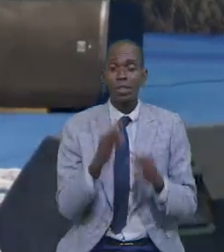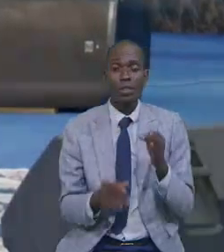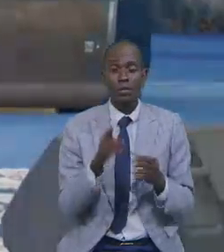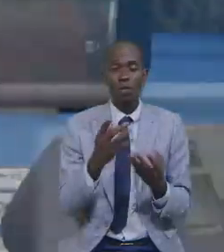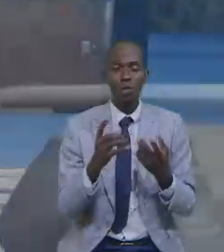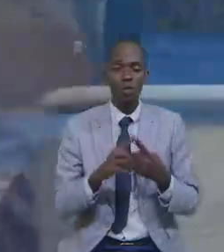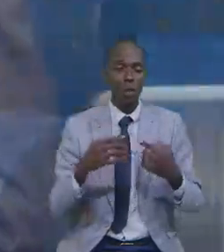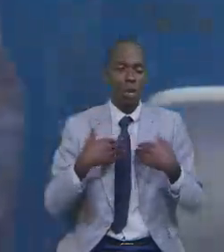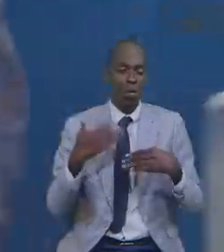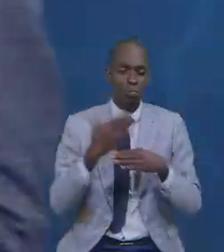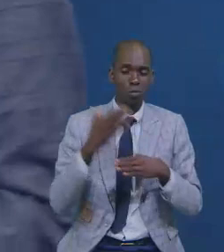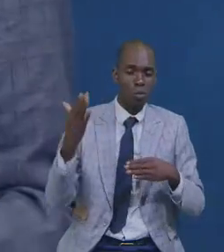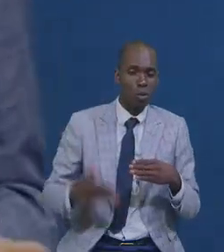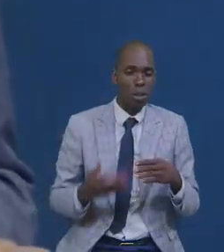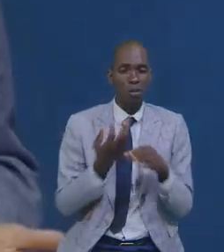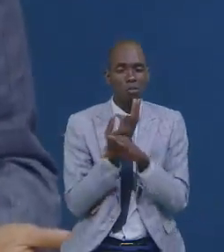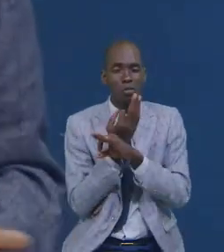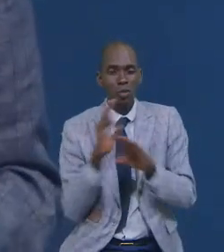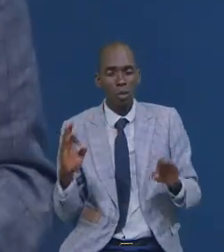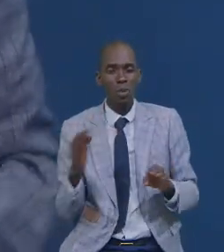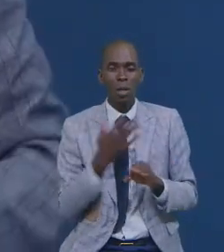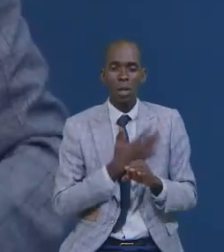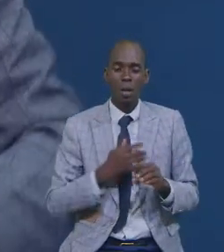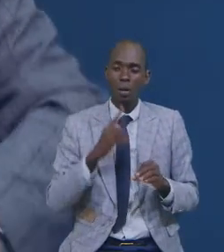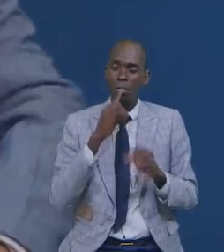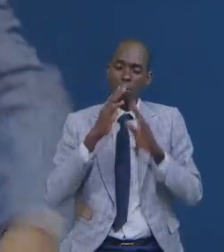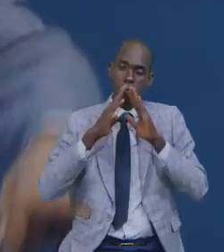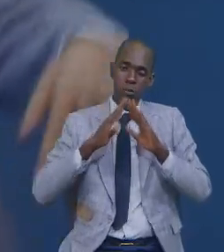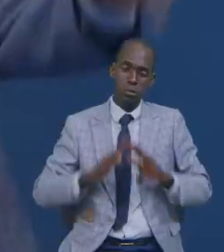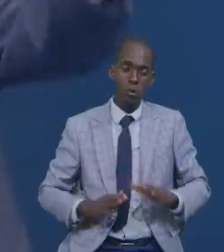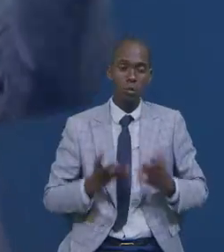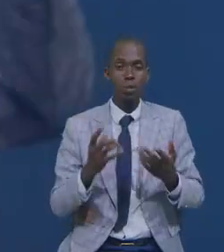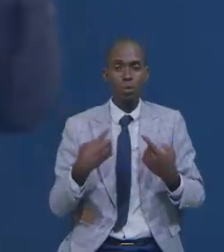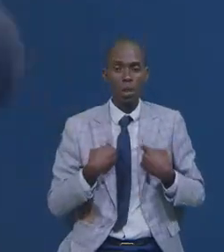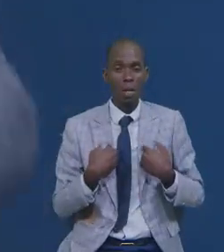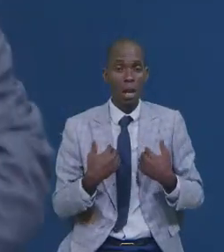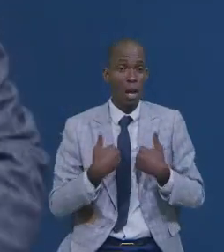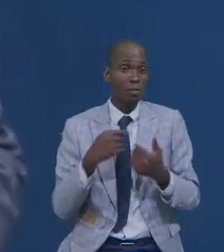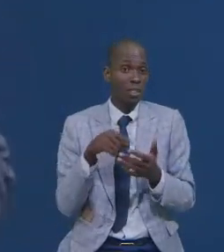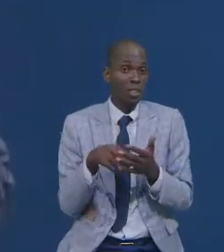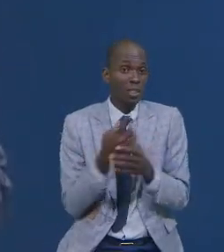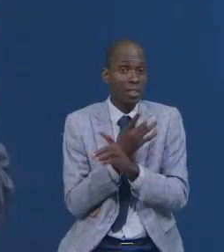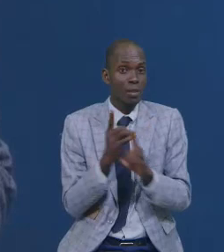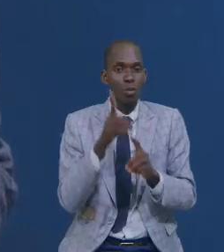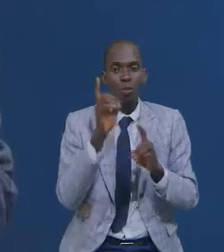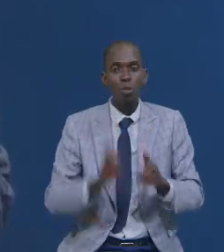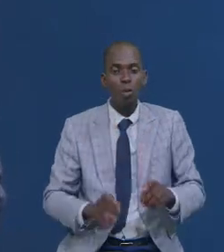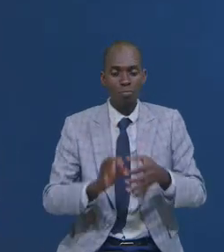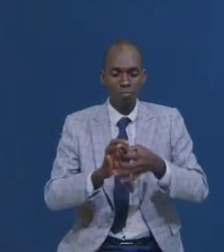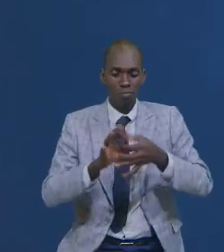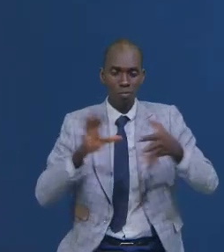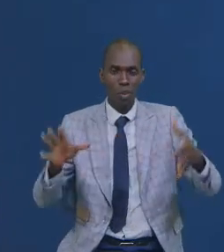freedom and calmness, if you're going to have this deliverance, you must release yourself in the hand